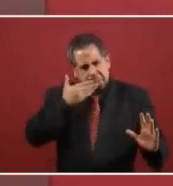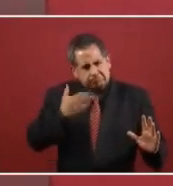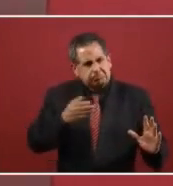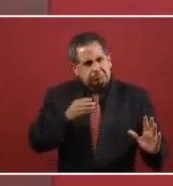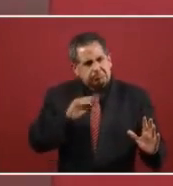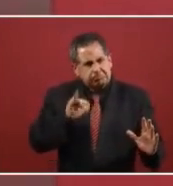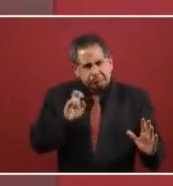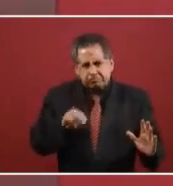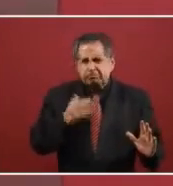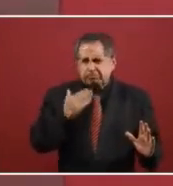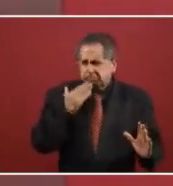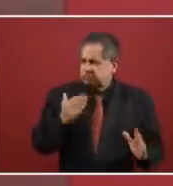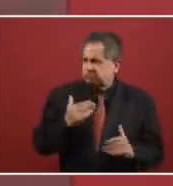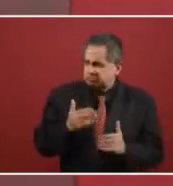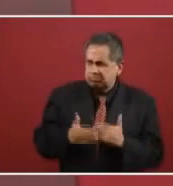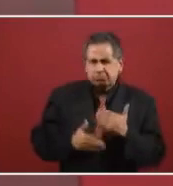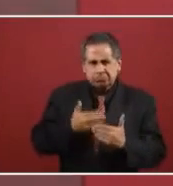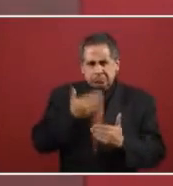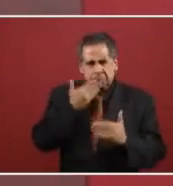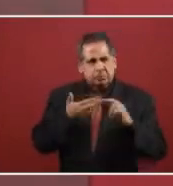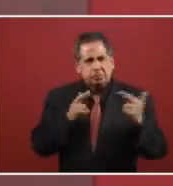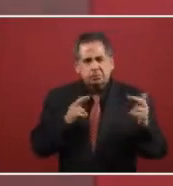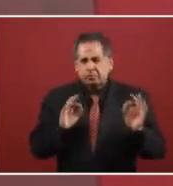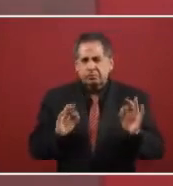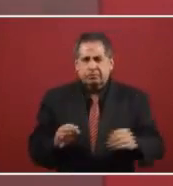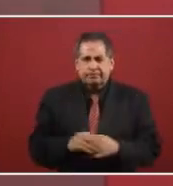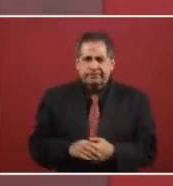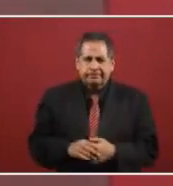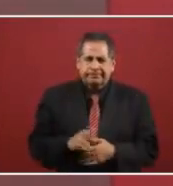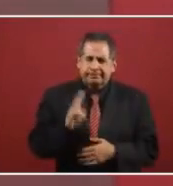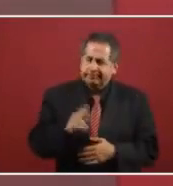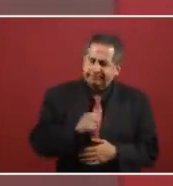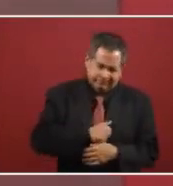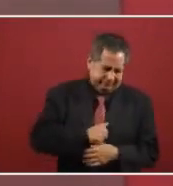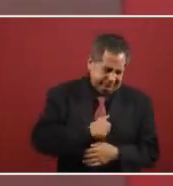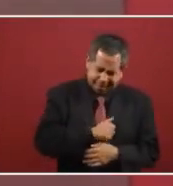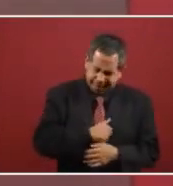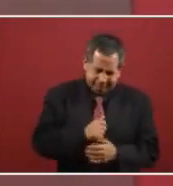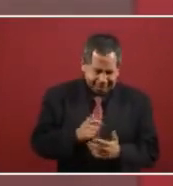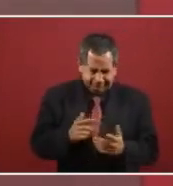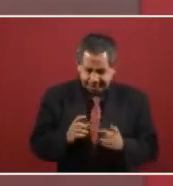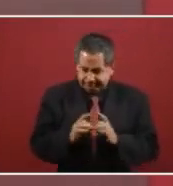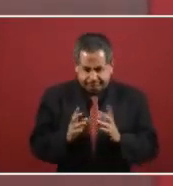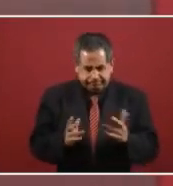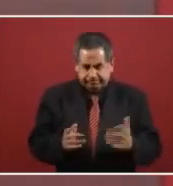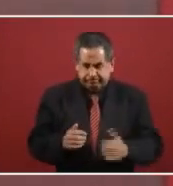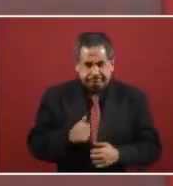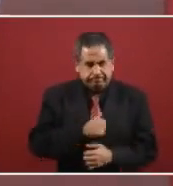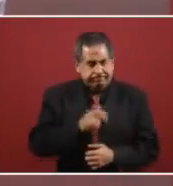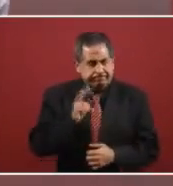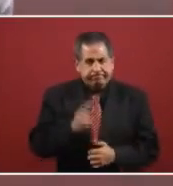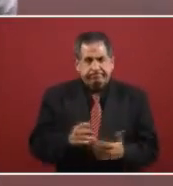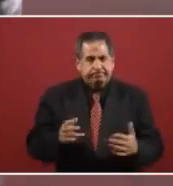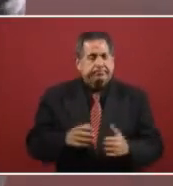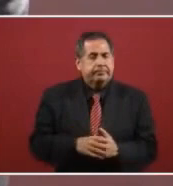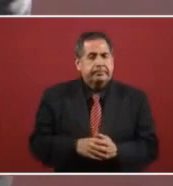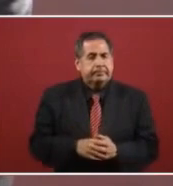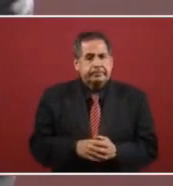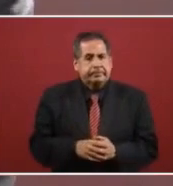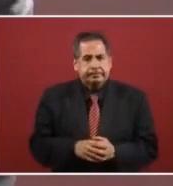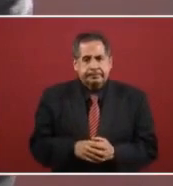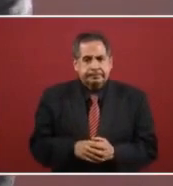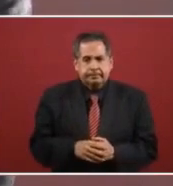well Esa relación. in this relation. Lamentamos muchísimo It is very sad and lamentable que